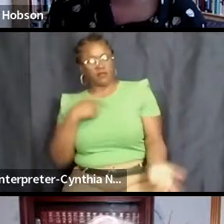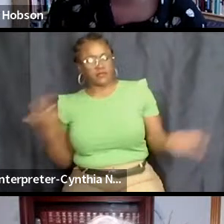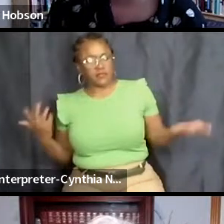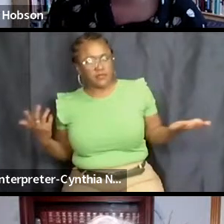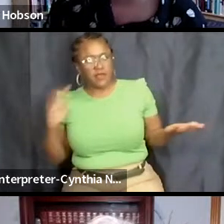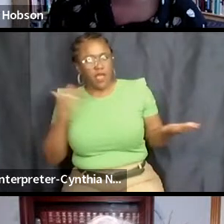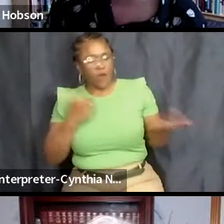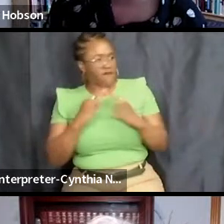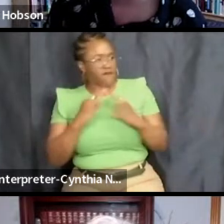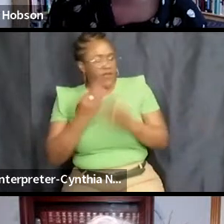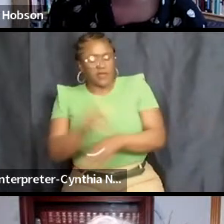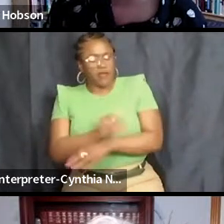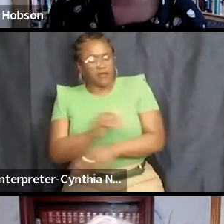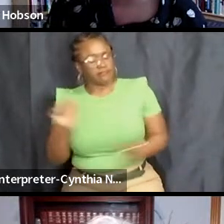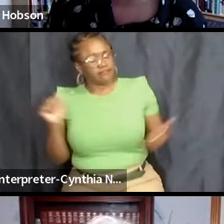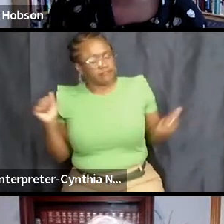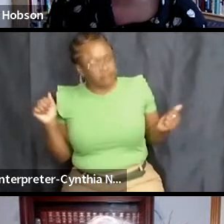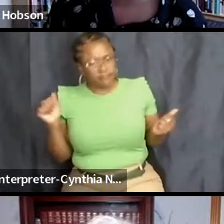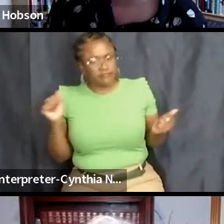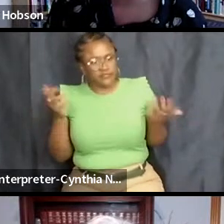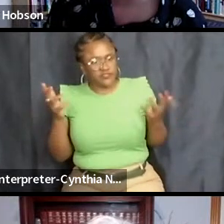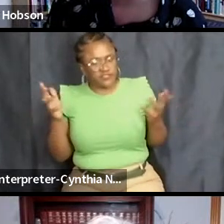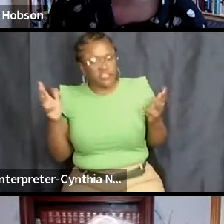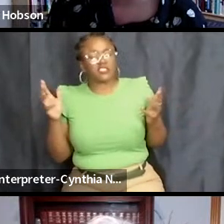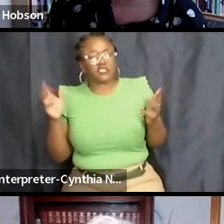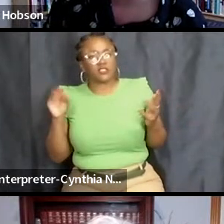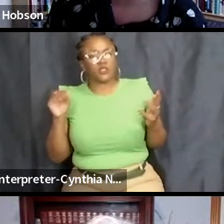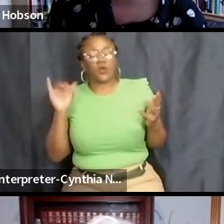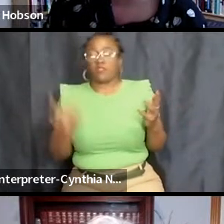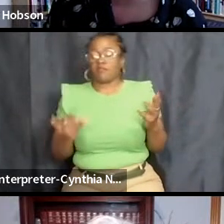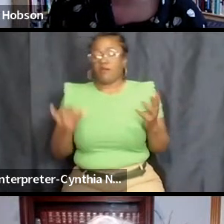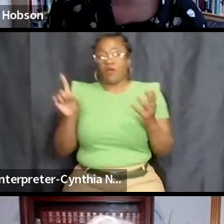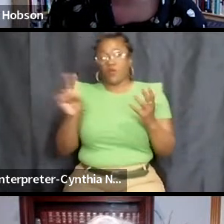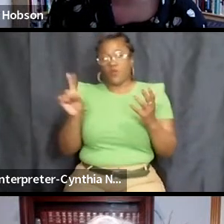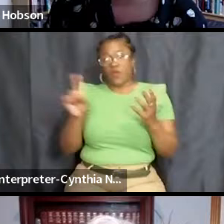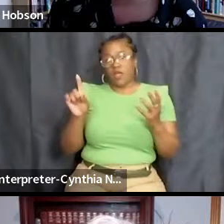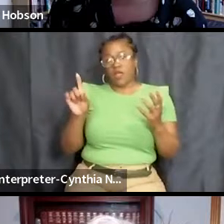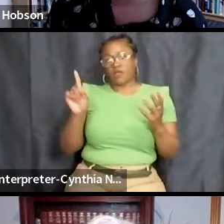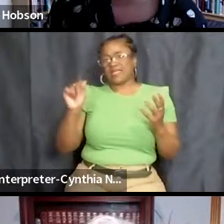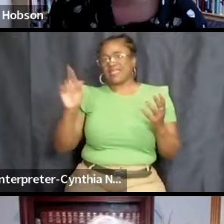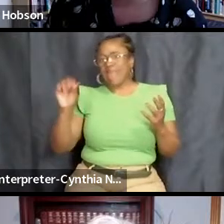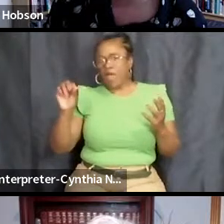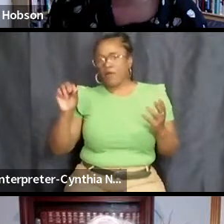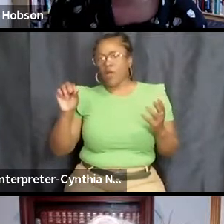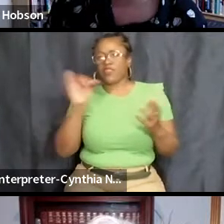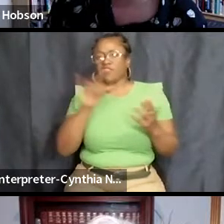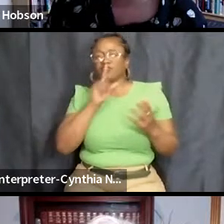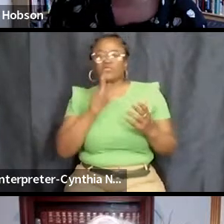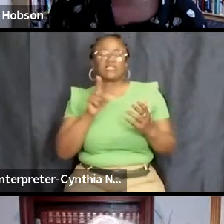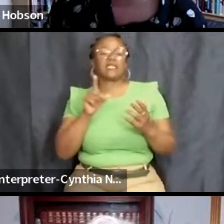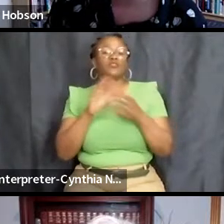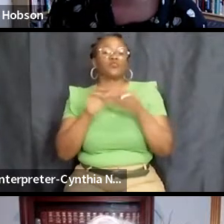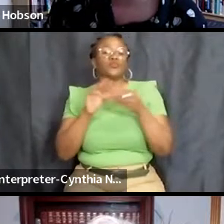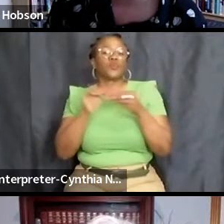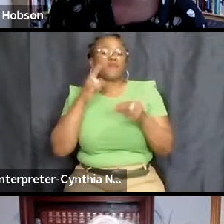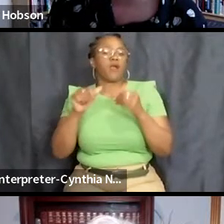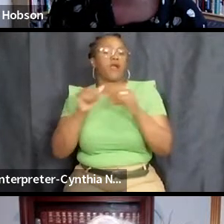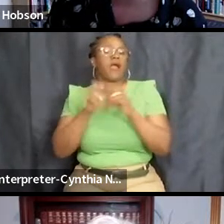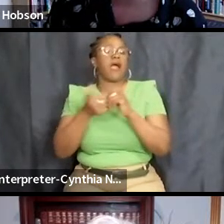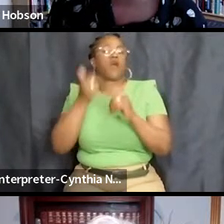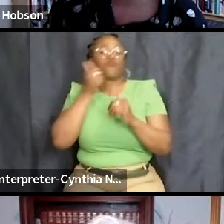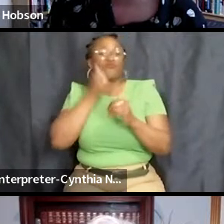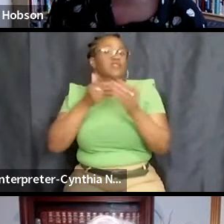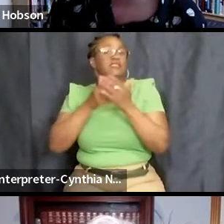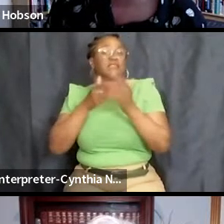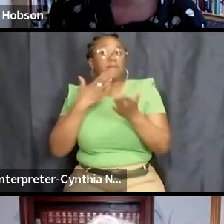our family at night. And instead of, so this is where, you know, Cairo is kind of a parable for how racism is bad for